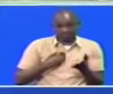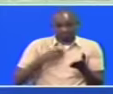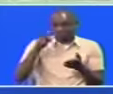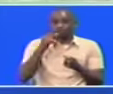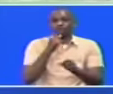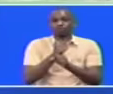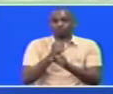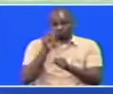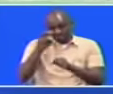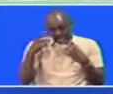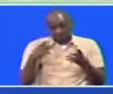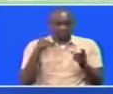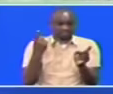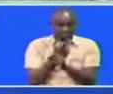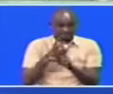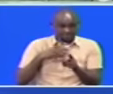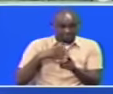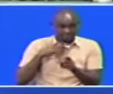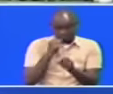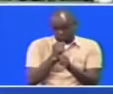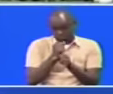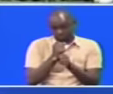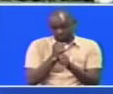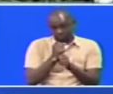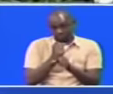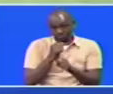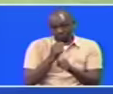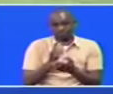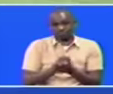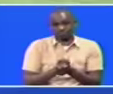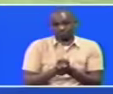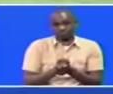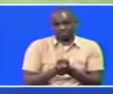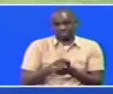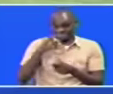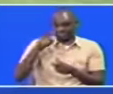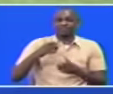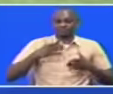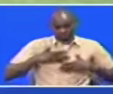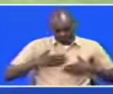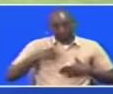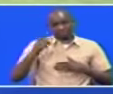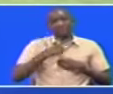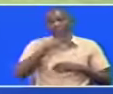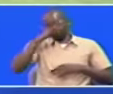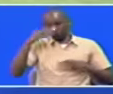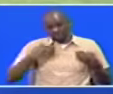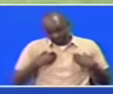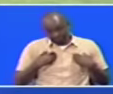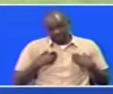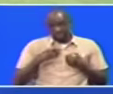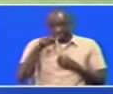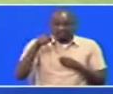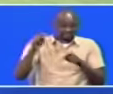really looking to see how tomorrow how things will go tomorrow. Both physically, mentally, spiritually, is not only in the